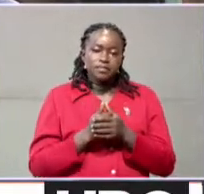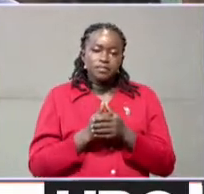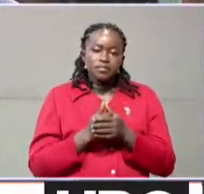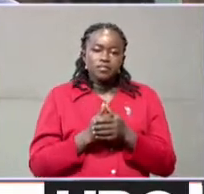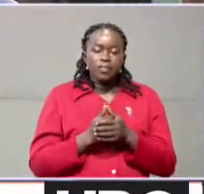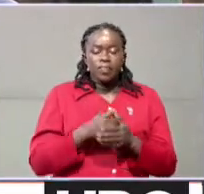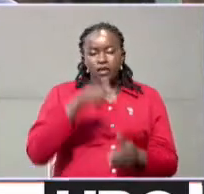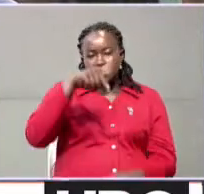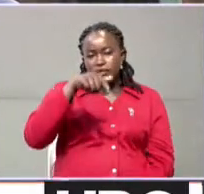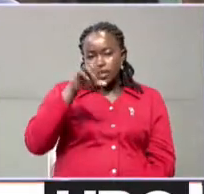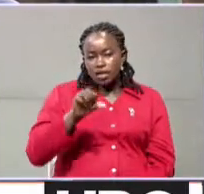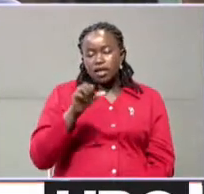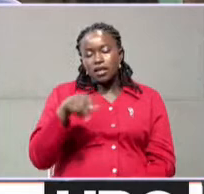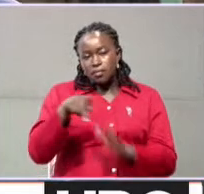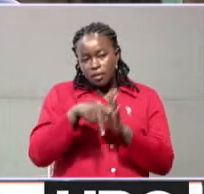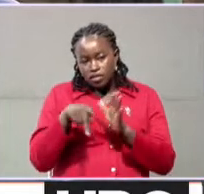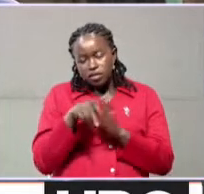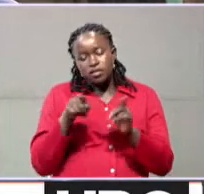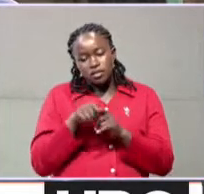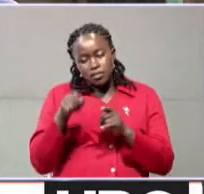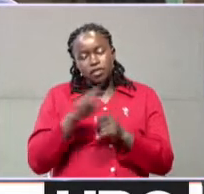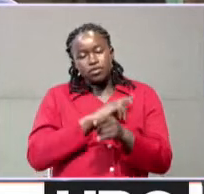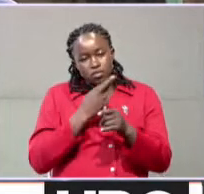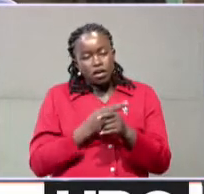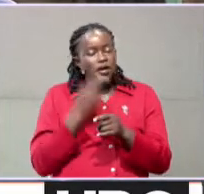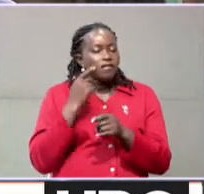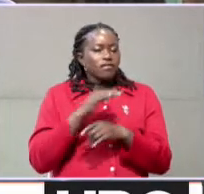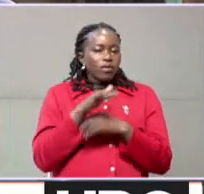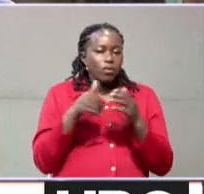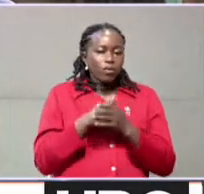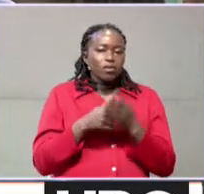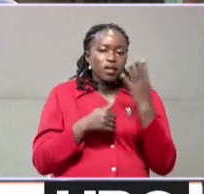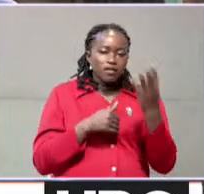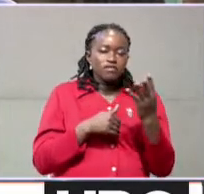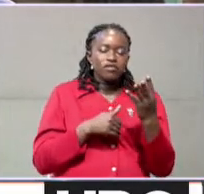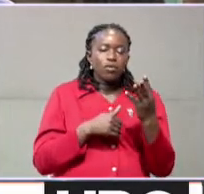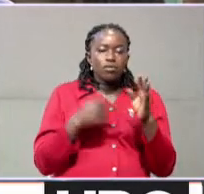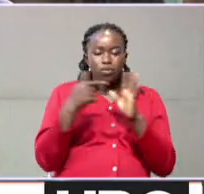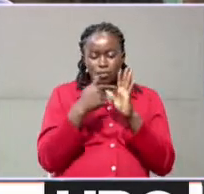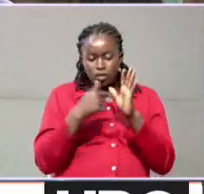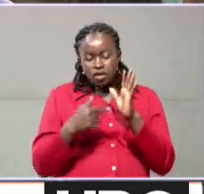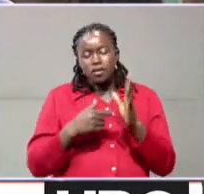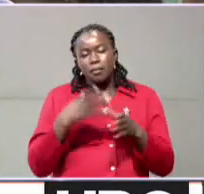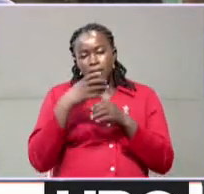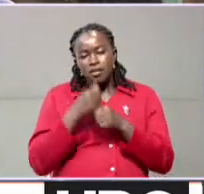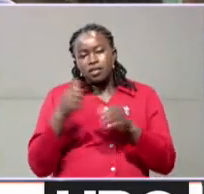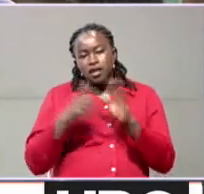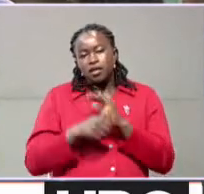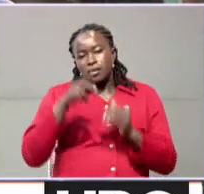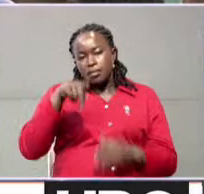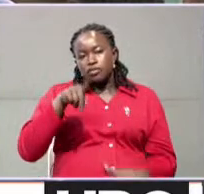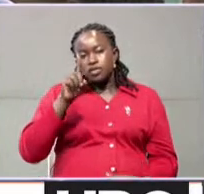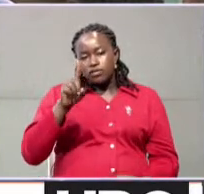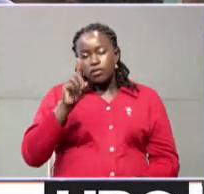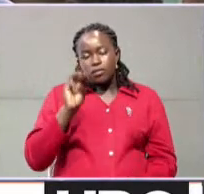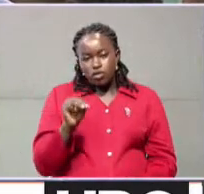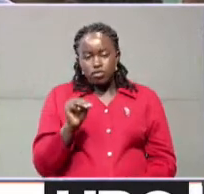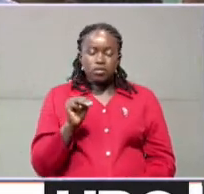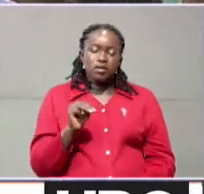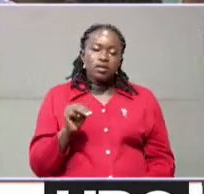79 percent and these resources were for all the four components budgeted for under the policy development model